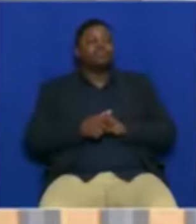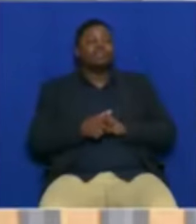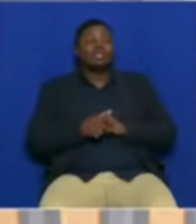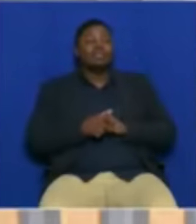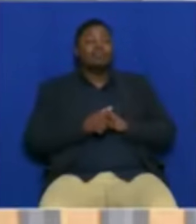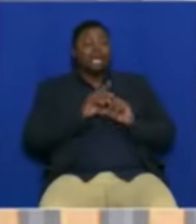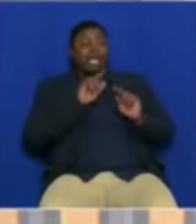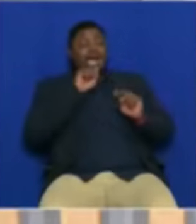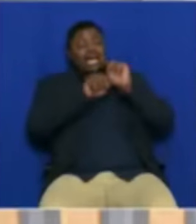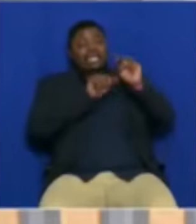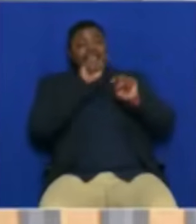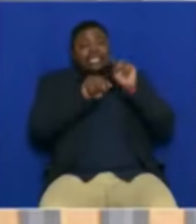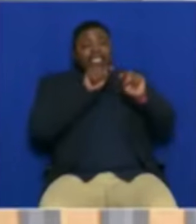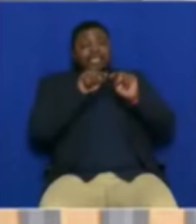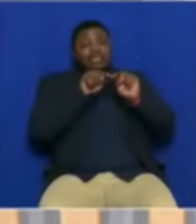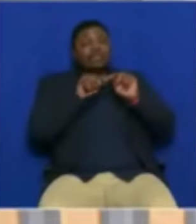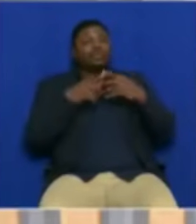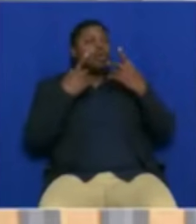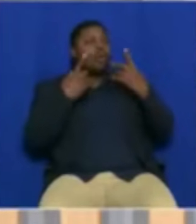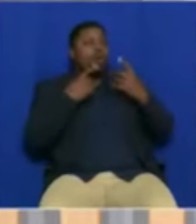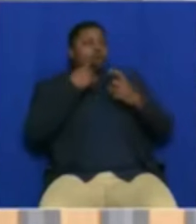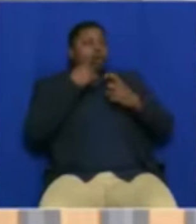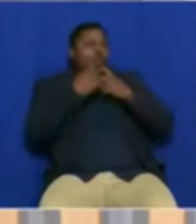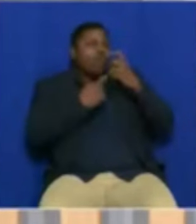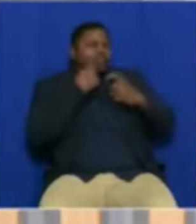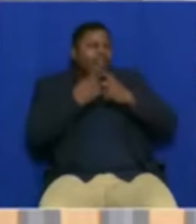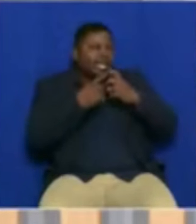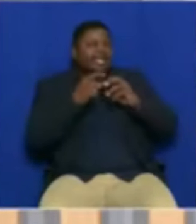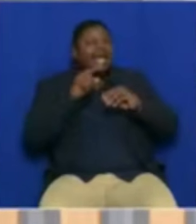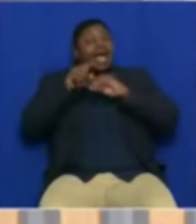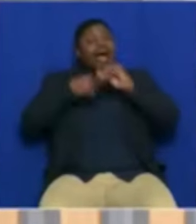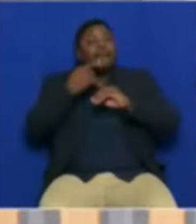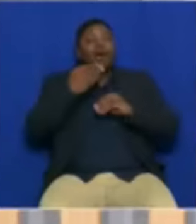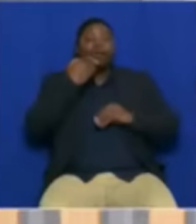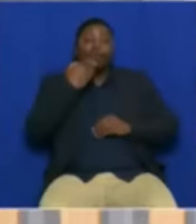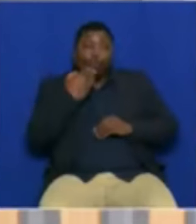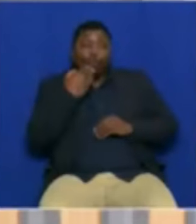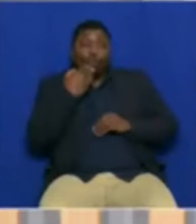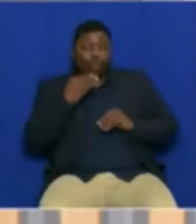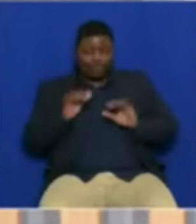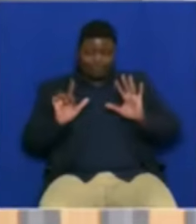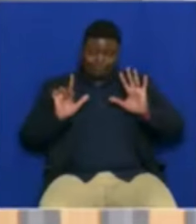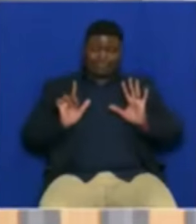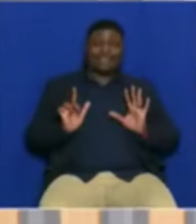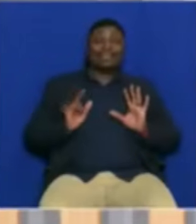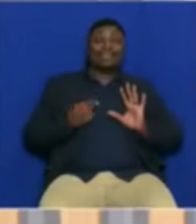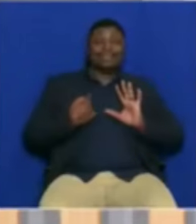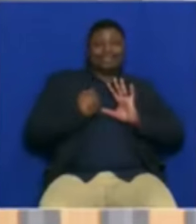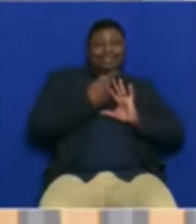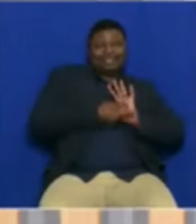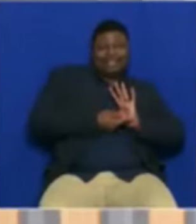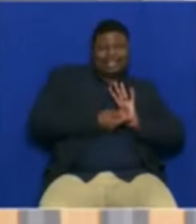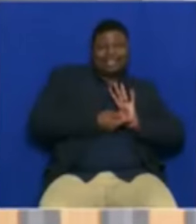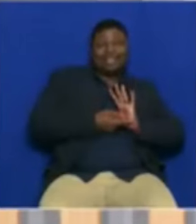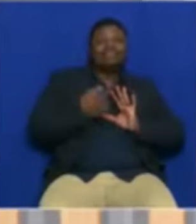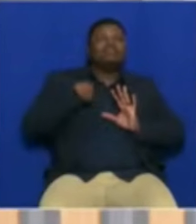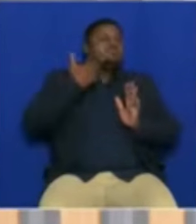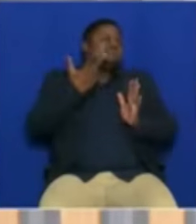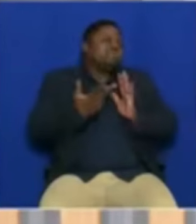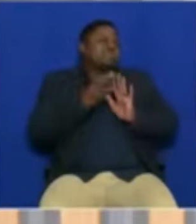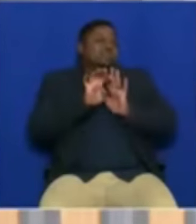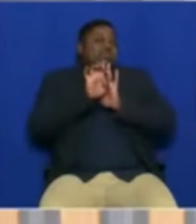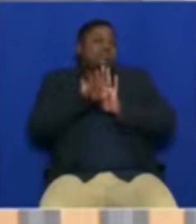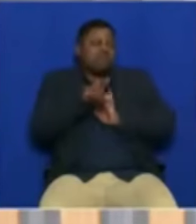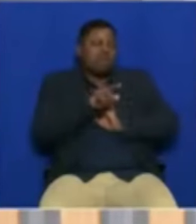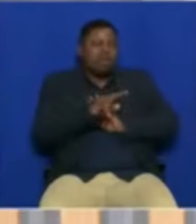says Major General Madondo is involved in a scheme to